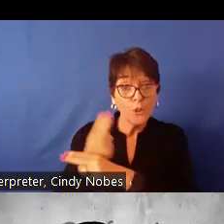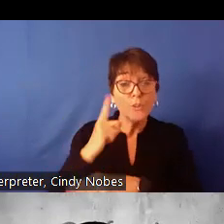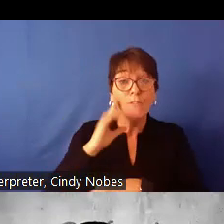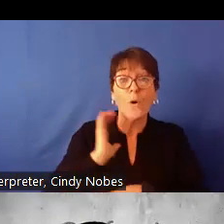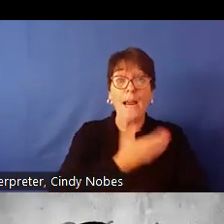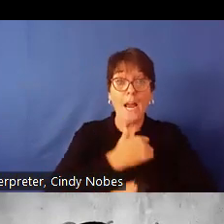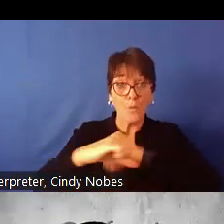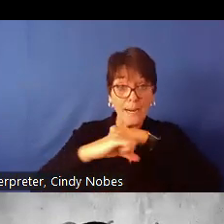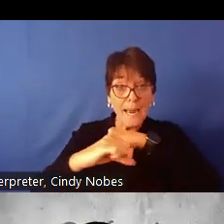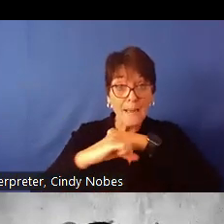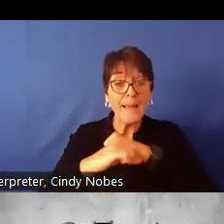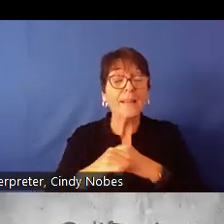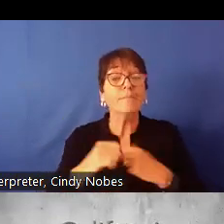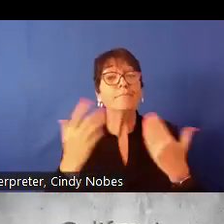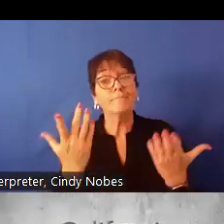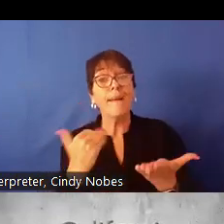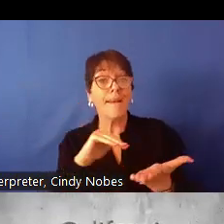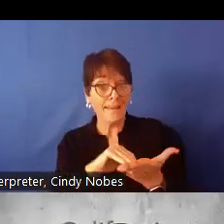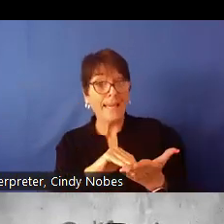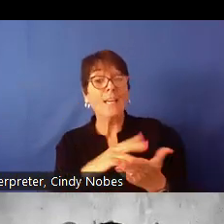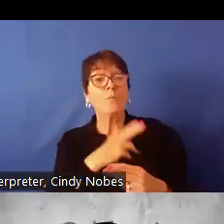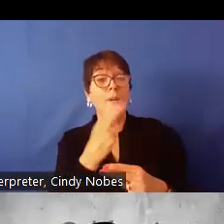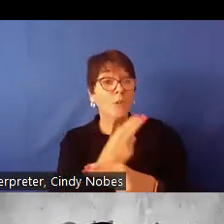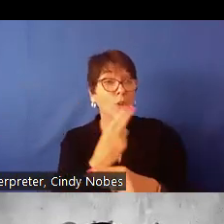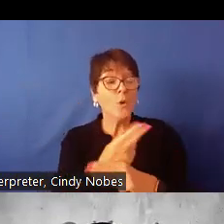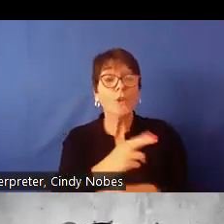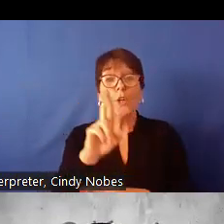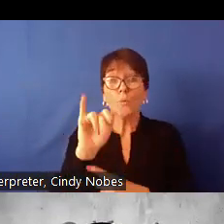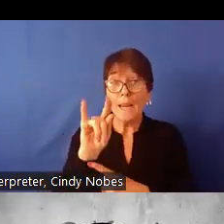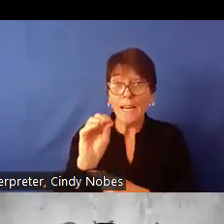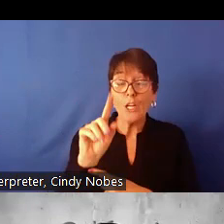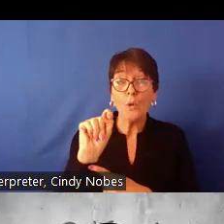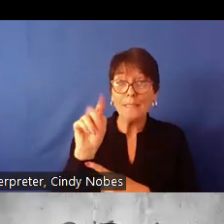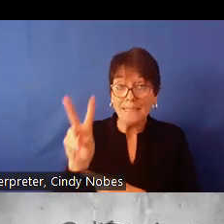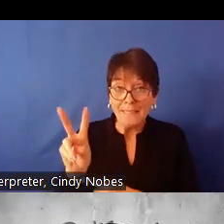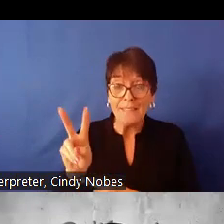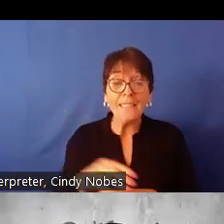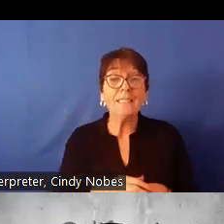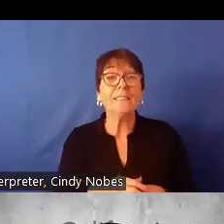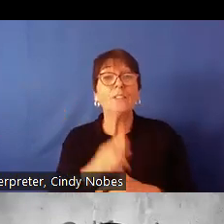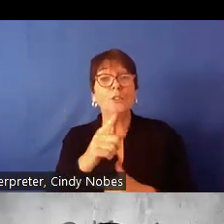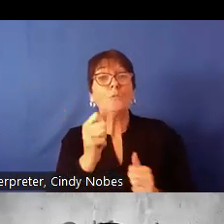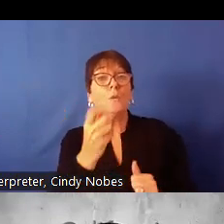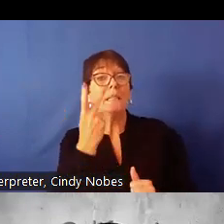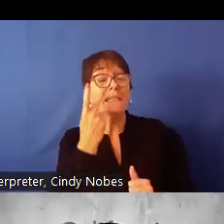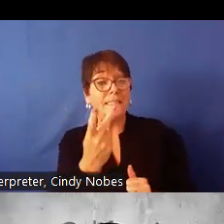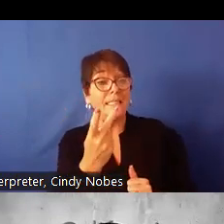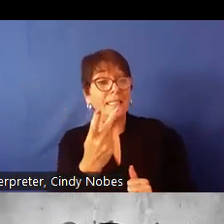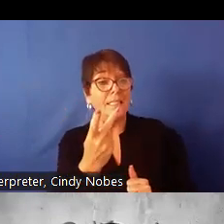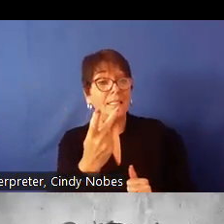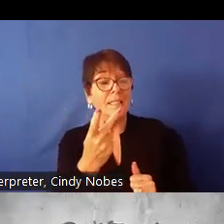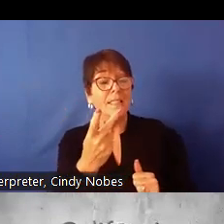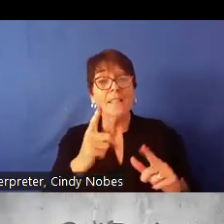campaign. Again, you know, we were utilizing the radio and TV assets. So you'll see a